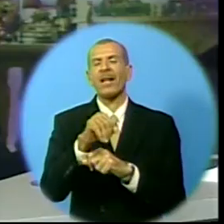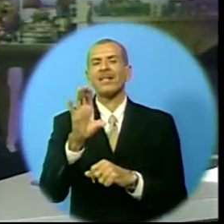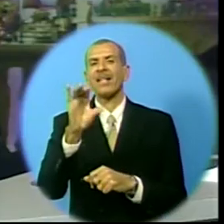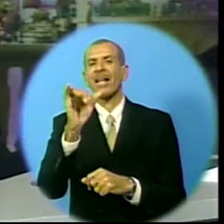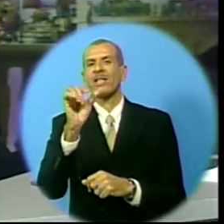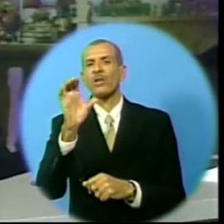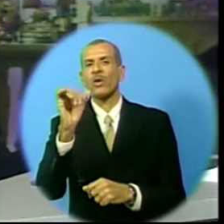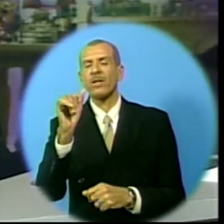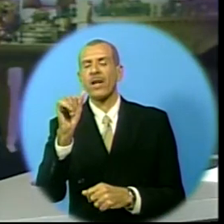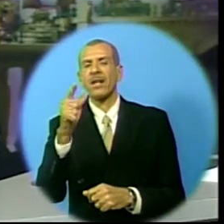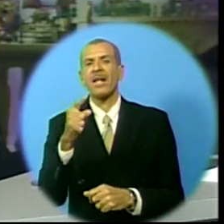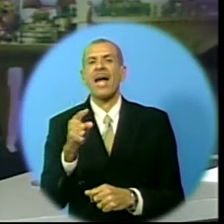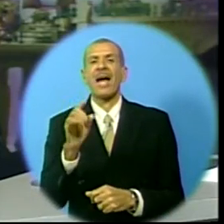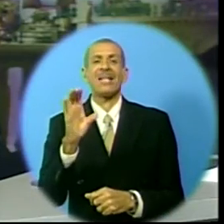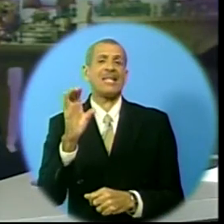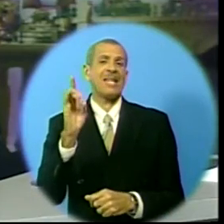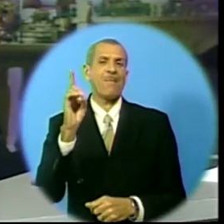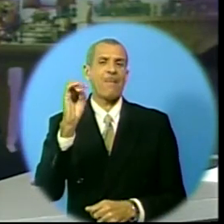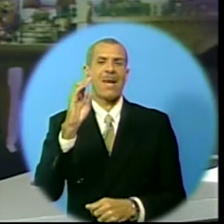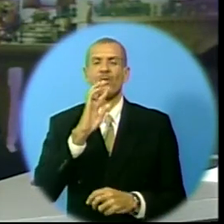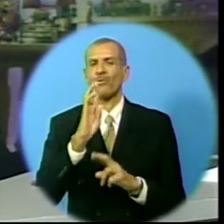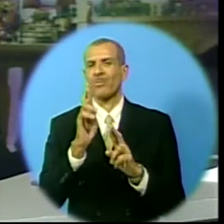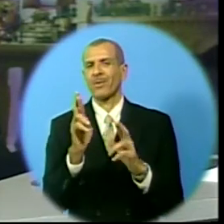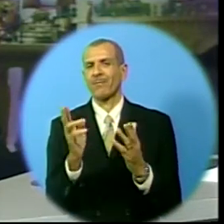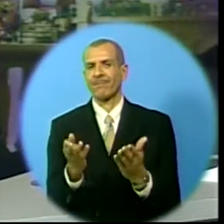Dame. Again, CBC's Damon Bass reports.